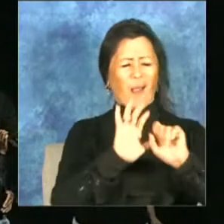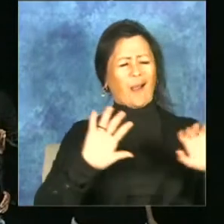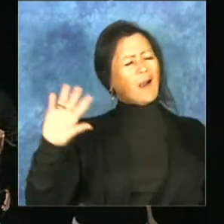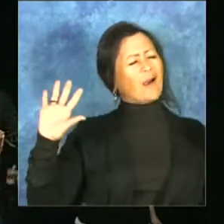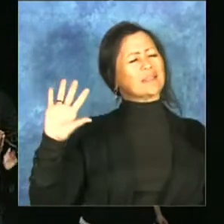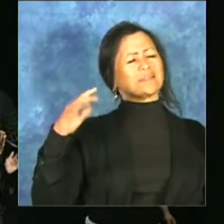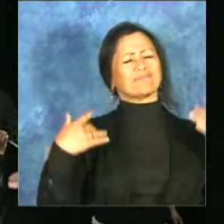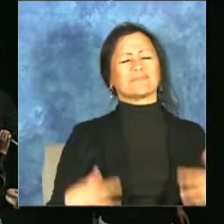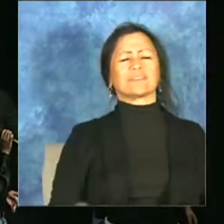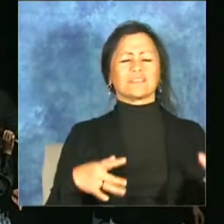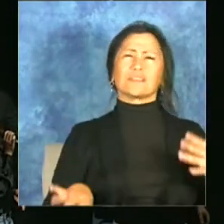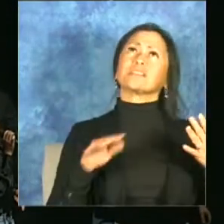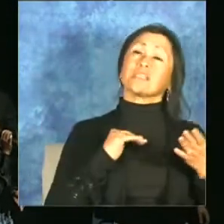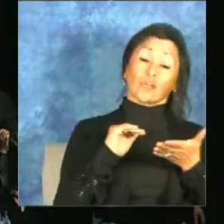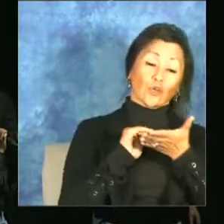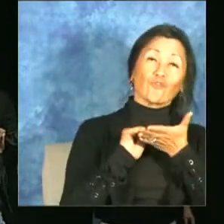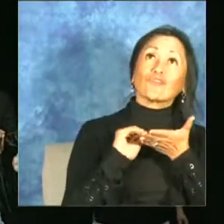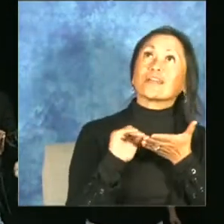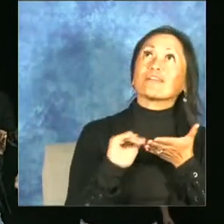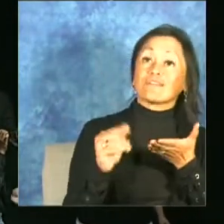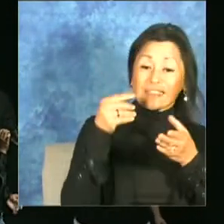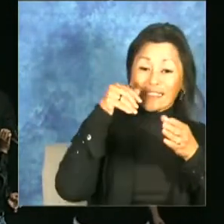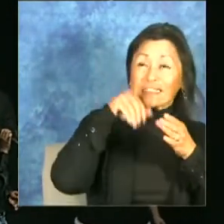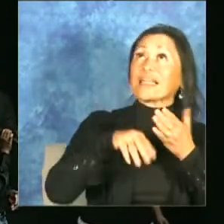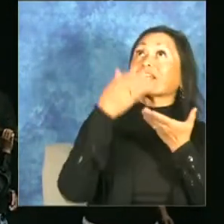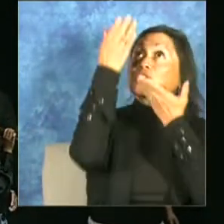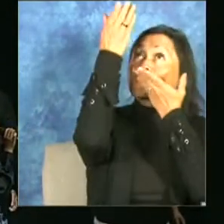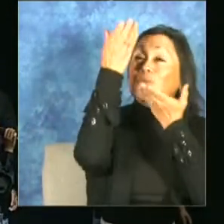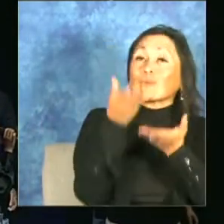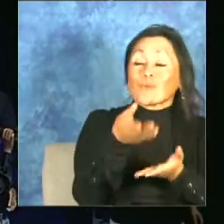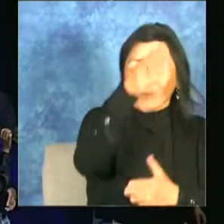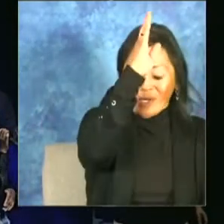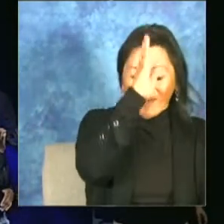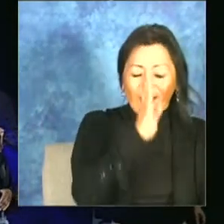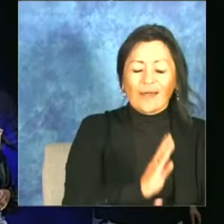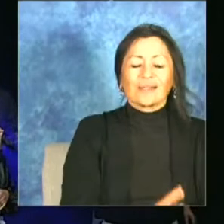crucified. Forgiveness is in you.